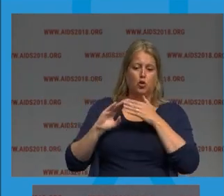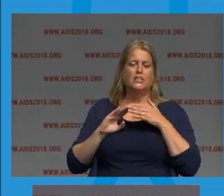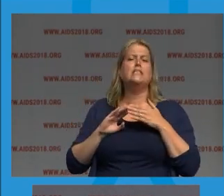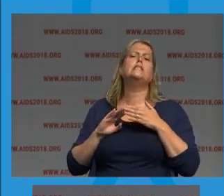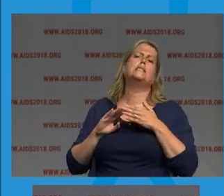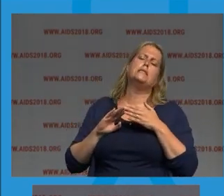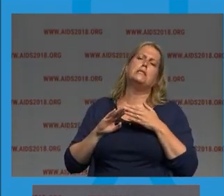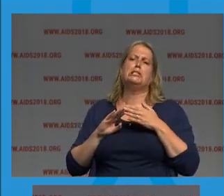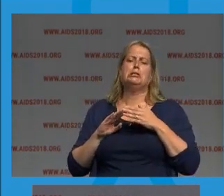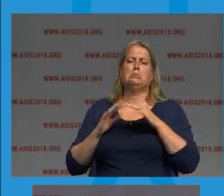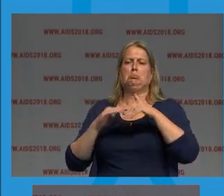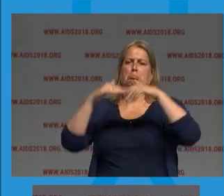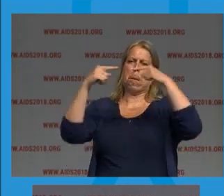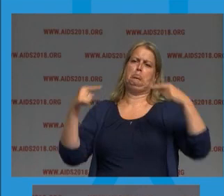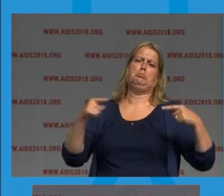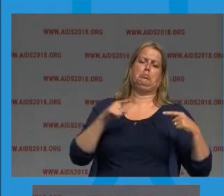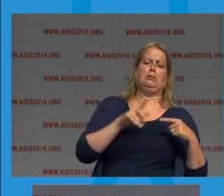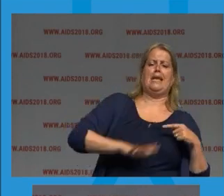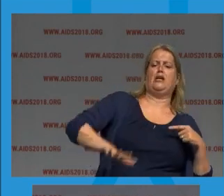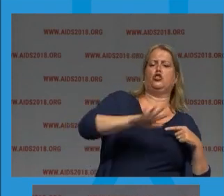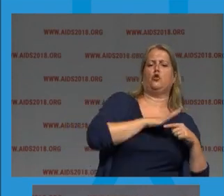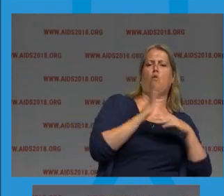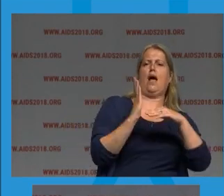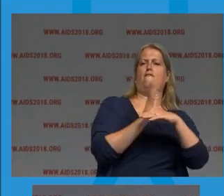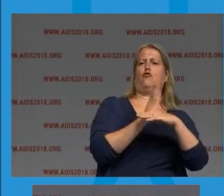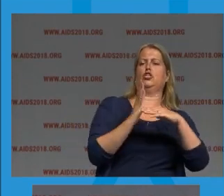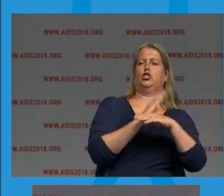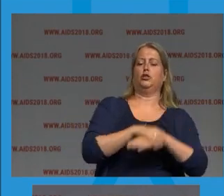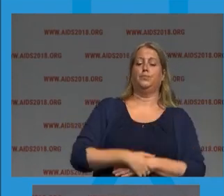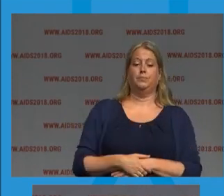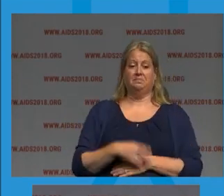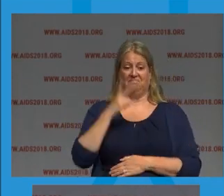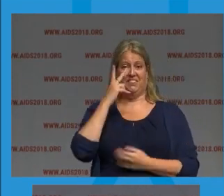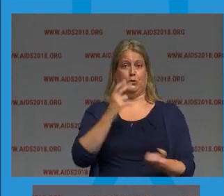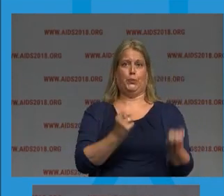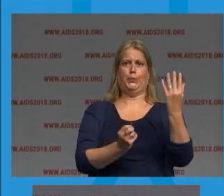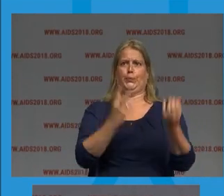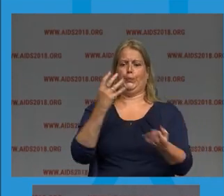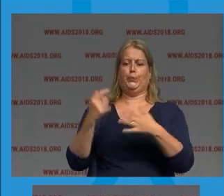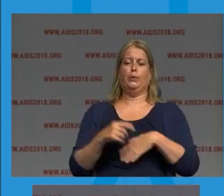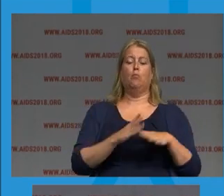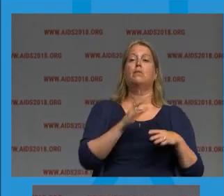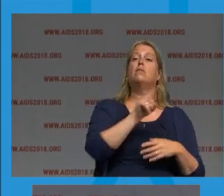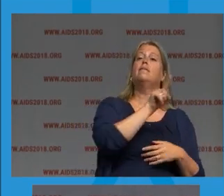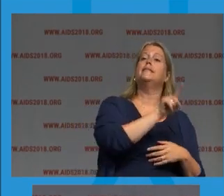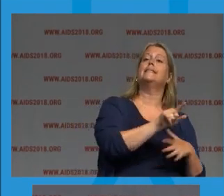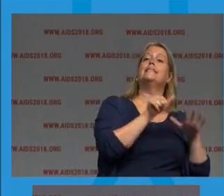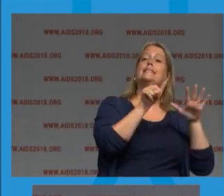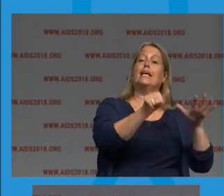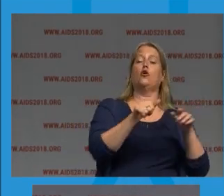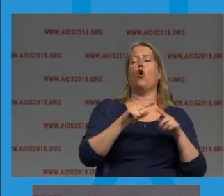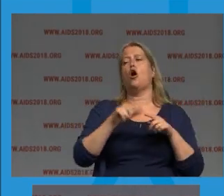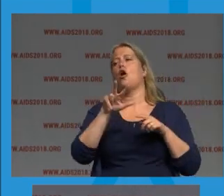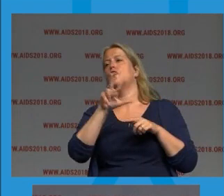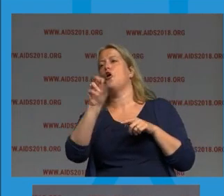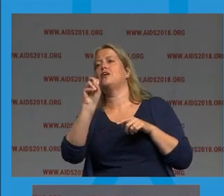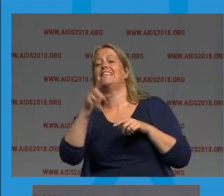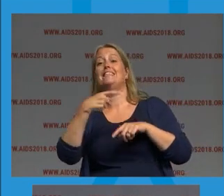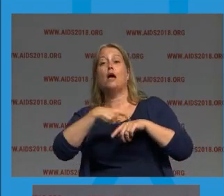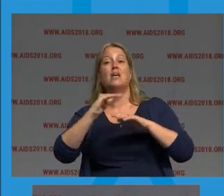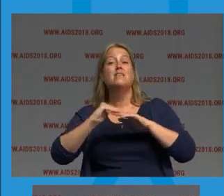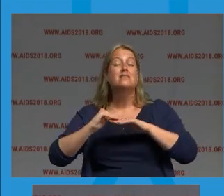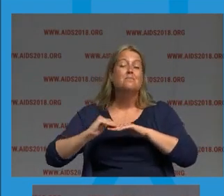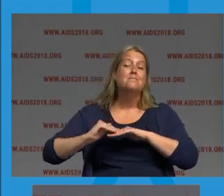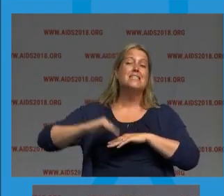of the national average. And what you can see are these incredible prevalence ratios of between 16 and 30 times higher burdens